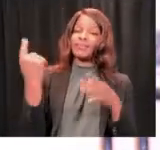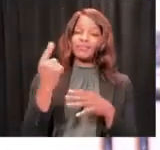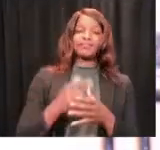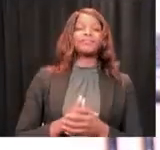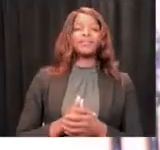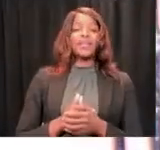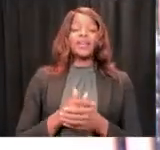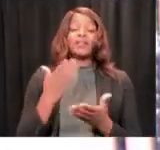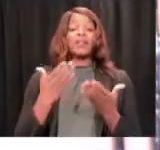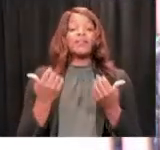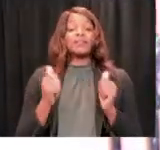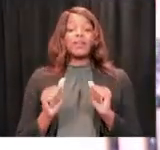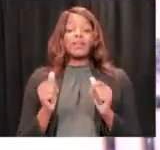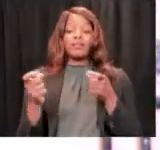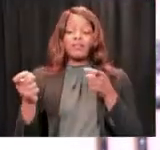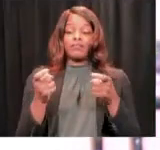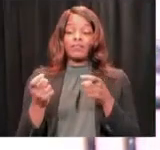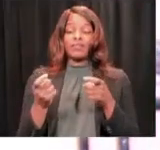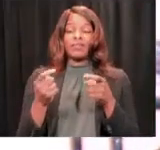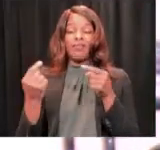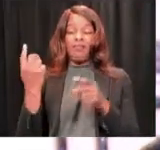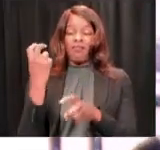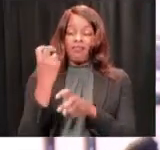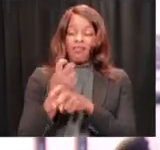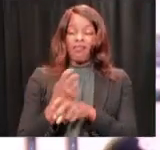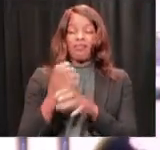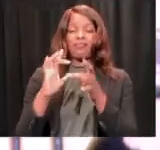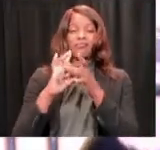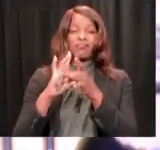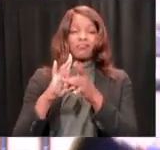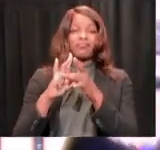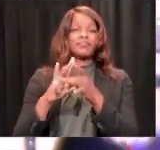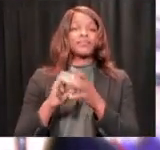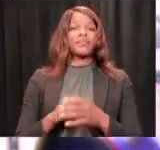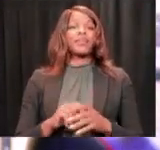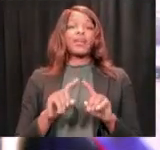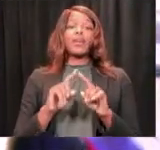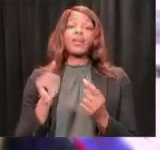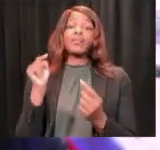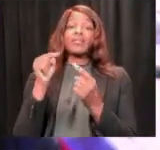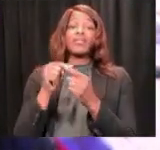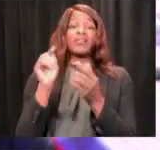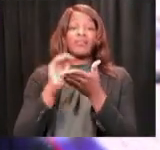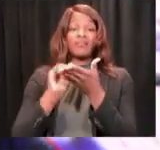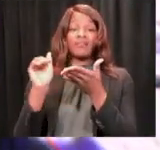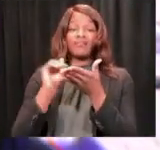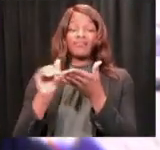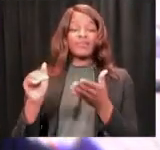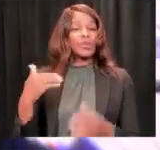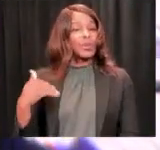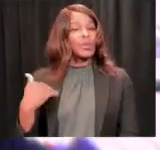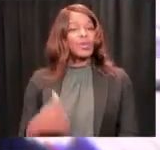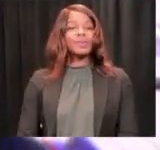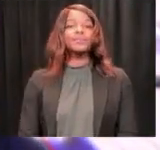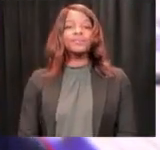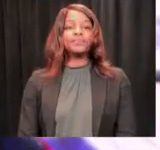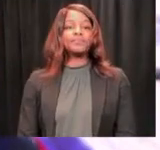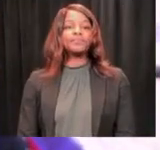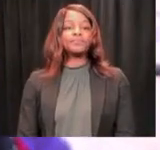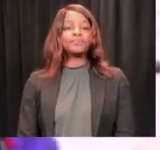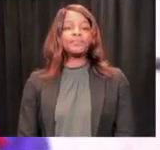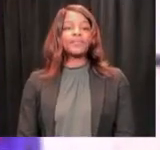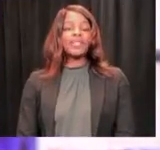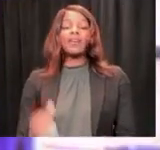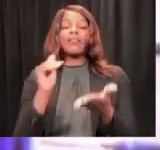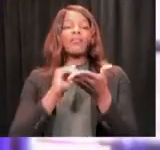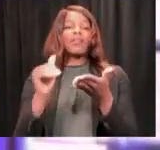trying to manage through a difficult relationship, but until you forgive, you can never. And forgiveness doesn't mean you let the person off